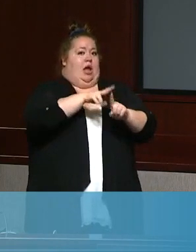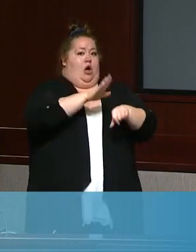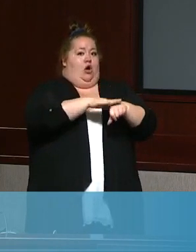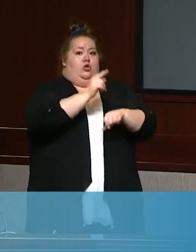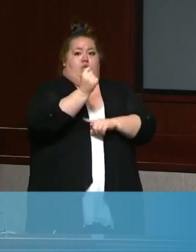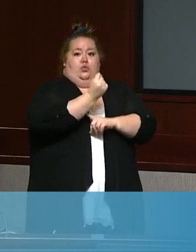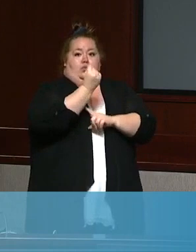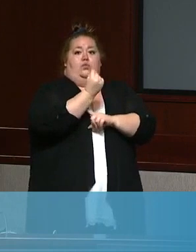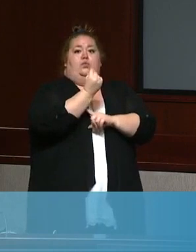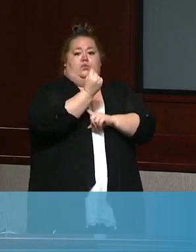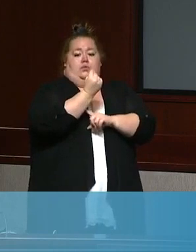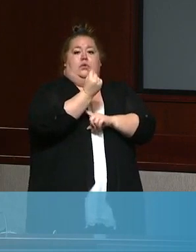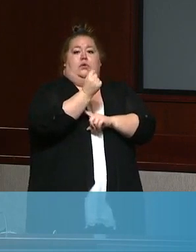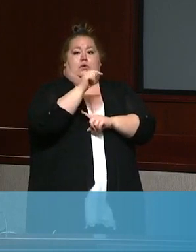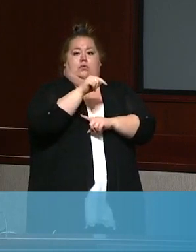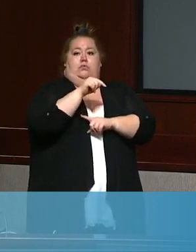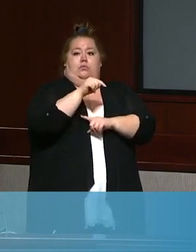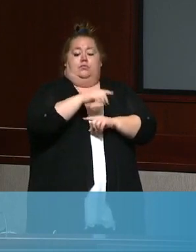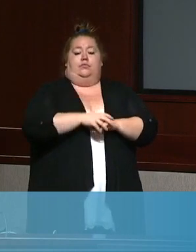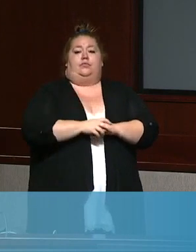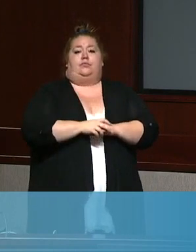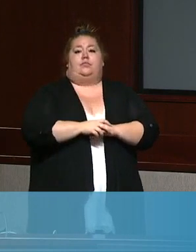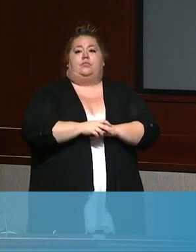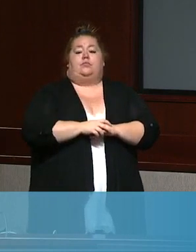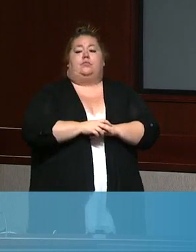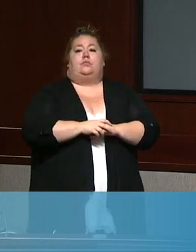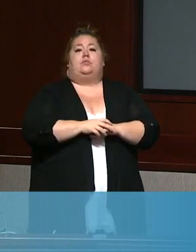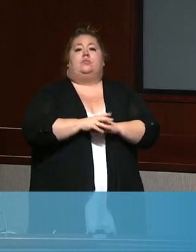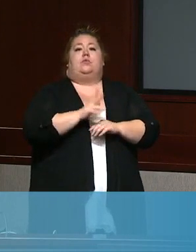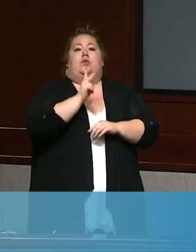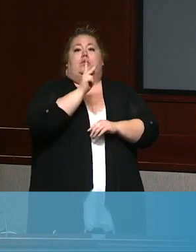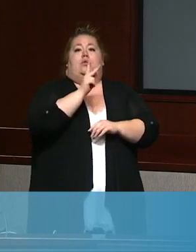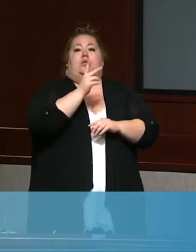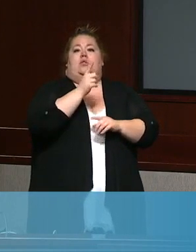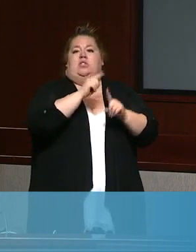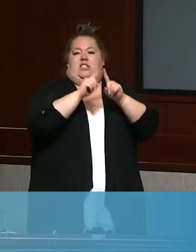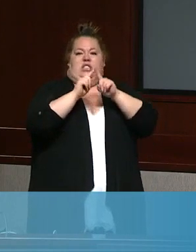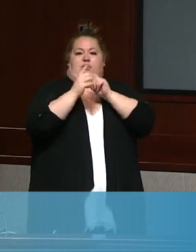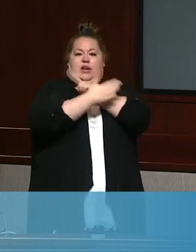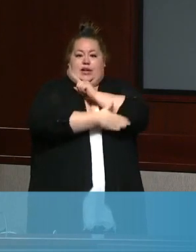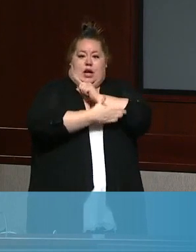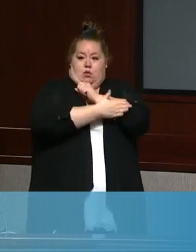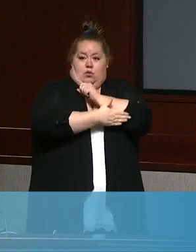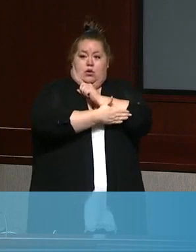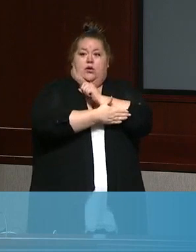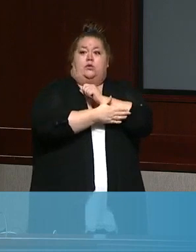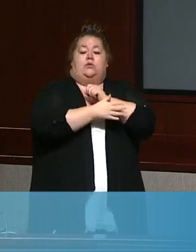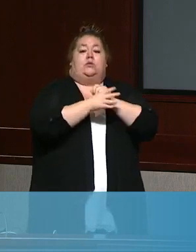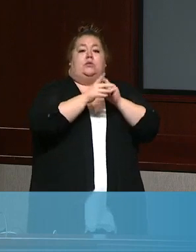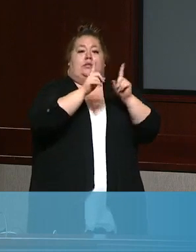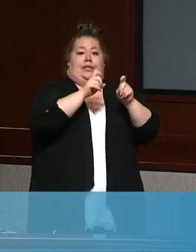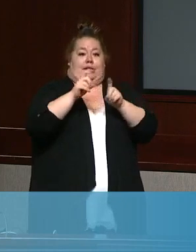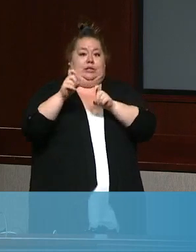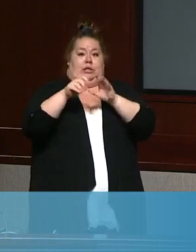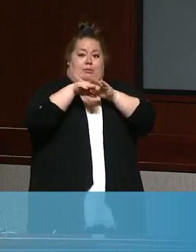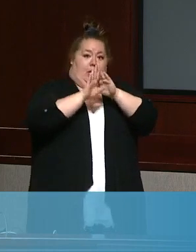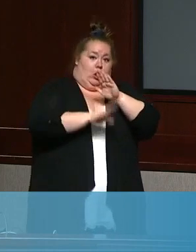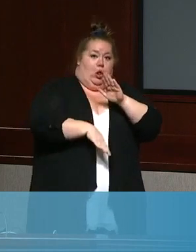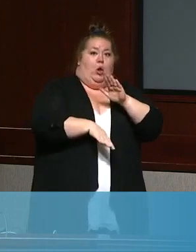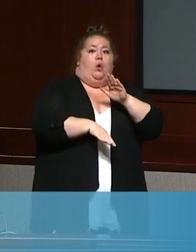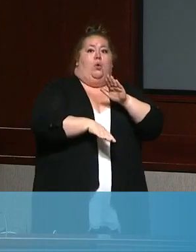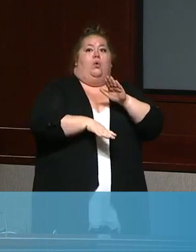for counties that have testing that is below the state average.